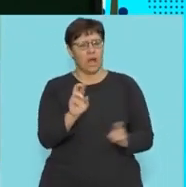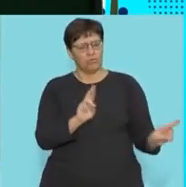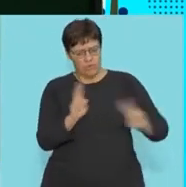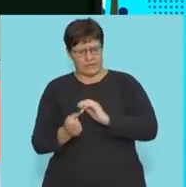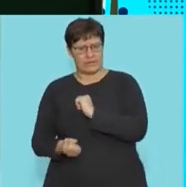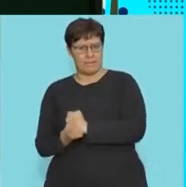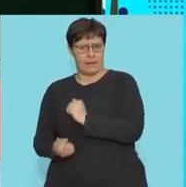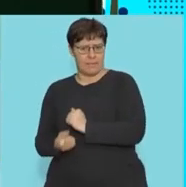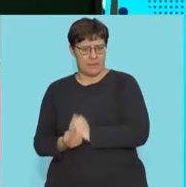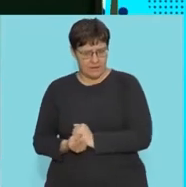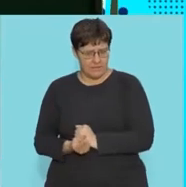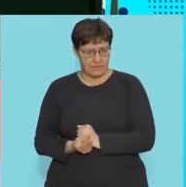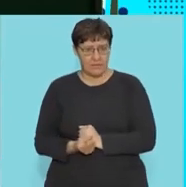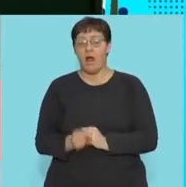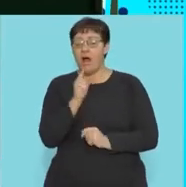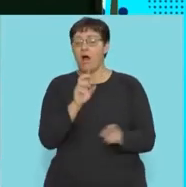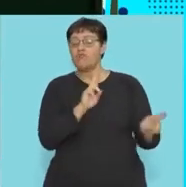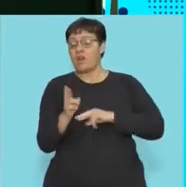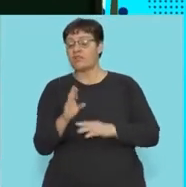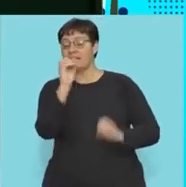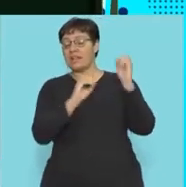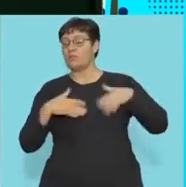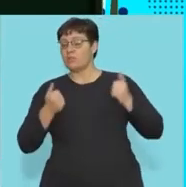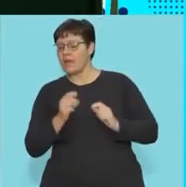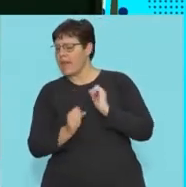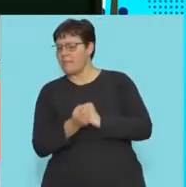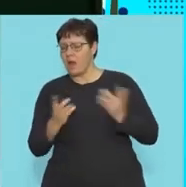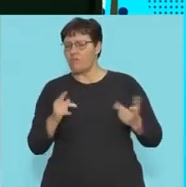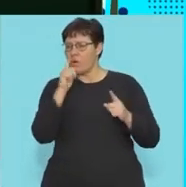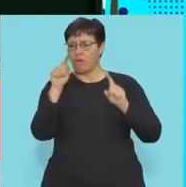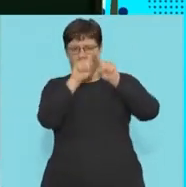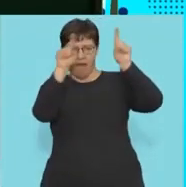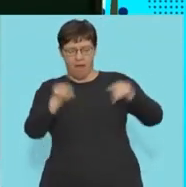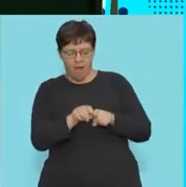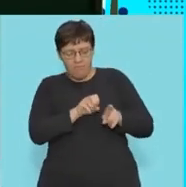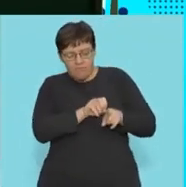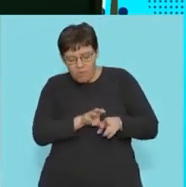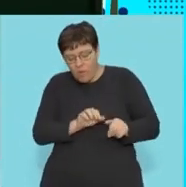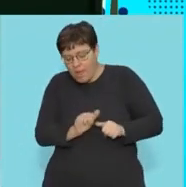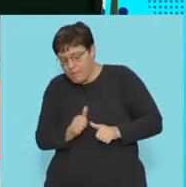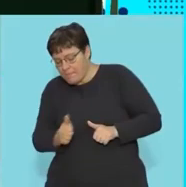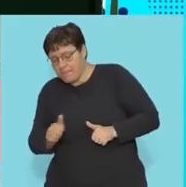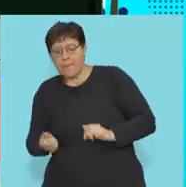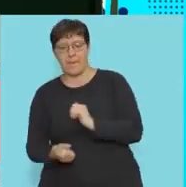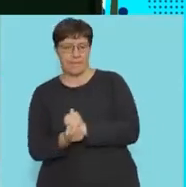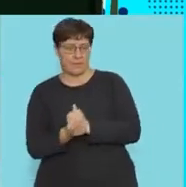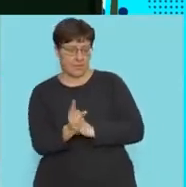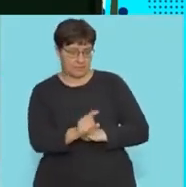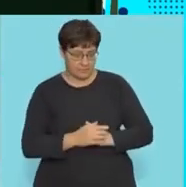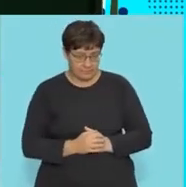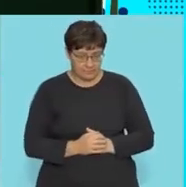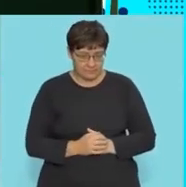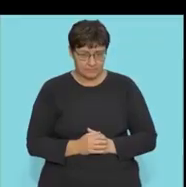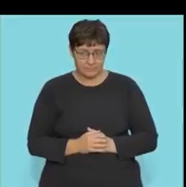reactions that take place. Let's unpack those reactions by looking at a flow diagram of all these complex reactions.